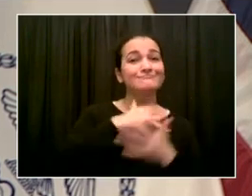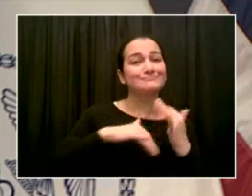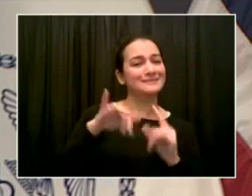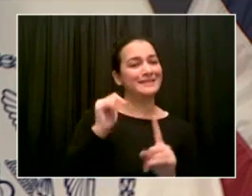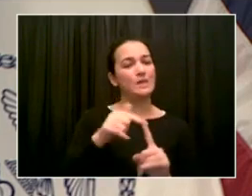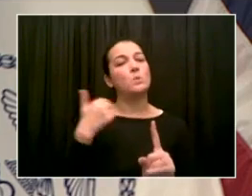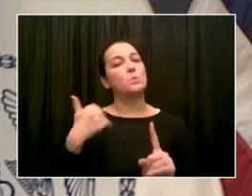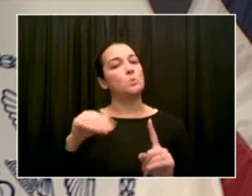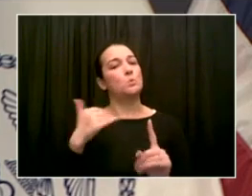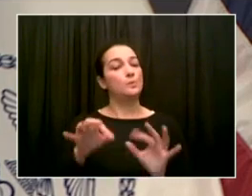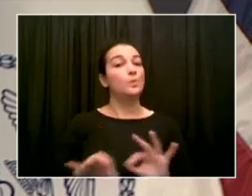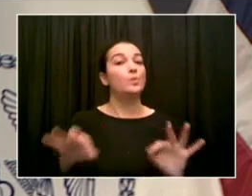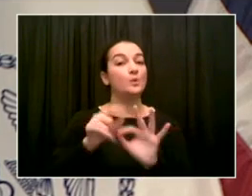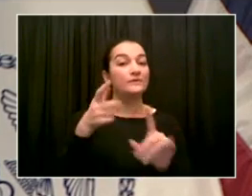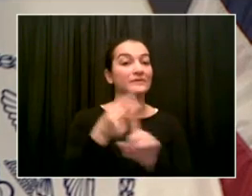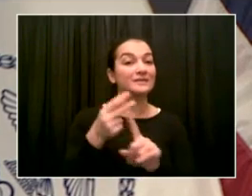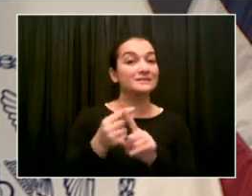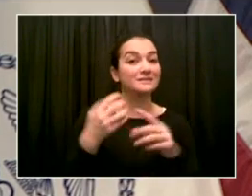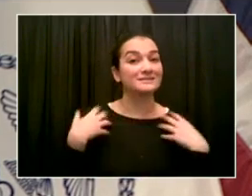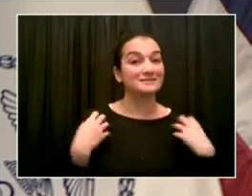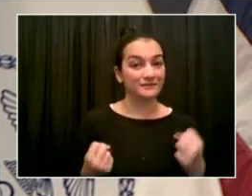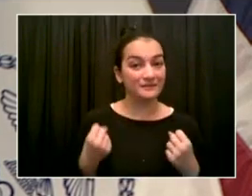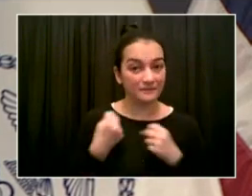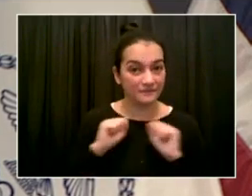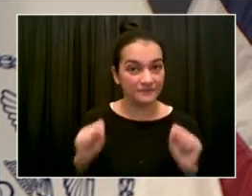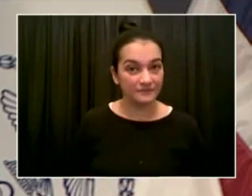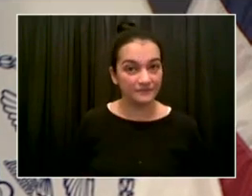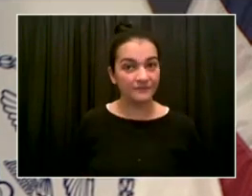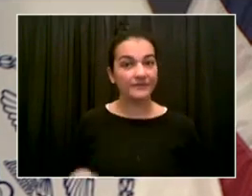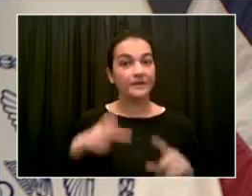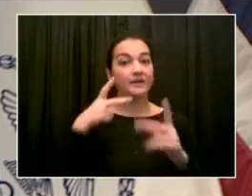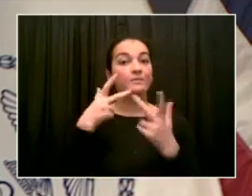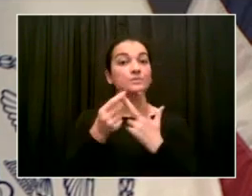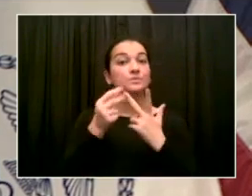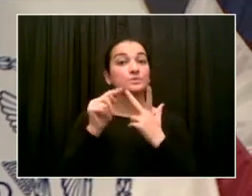booster. Go get that booster. The time is now. Do it today. Thank you, everybody.